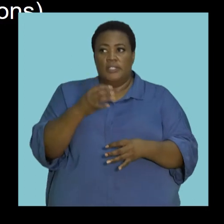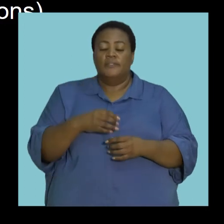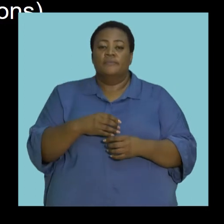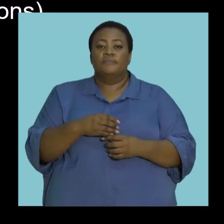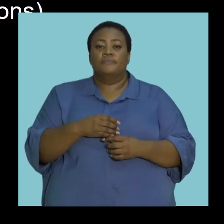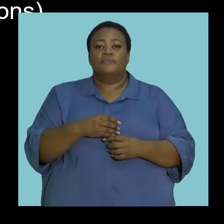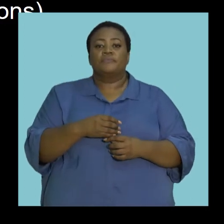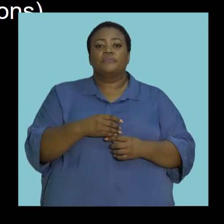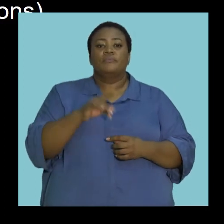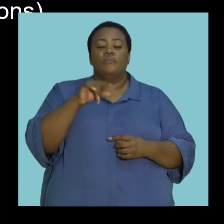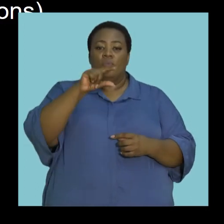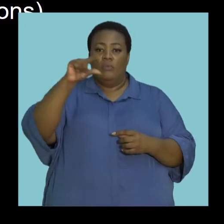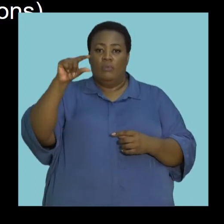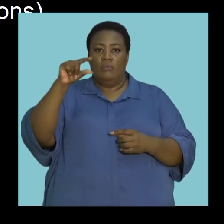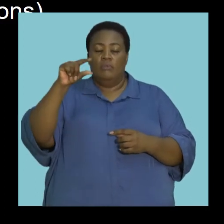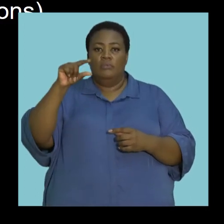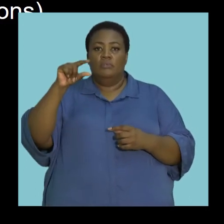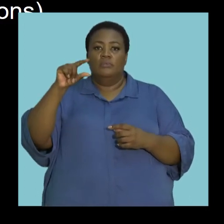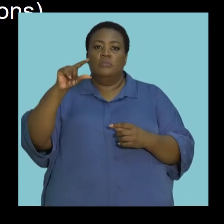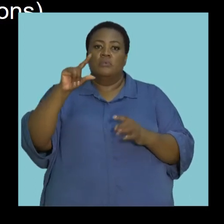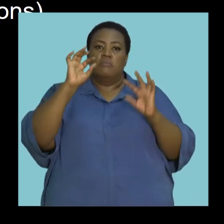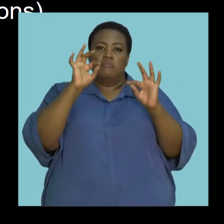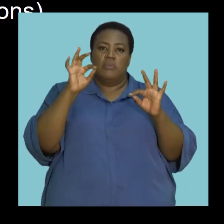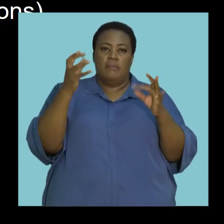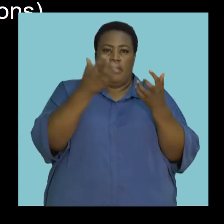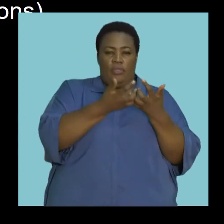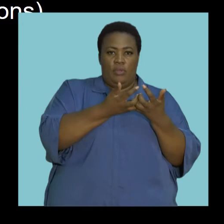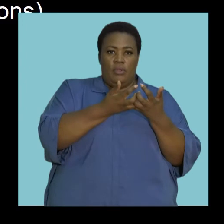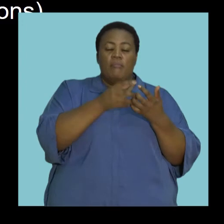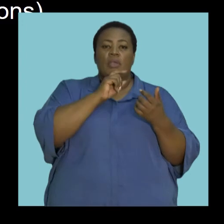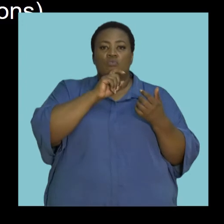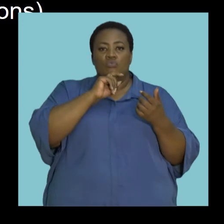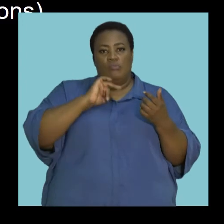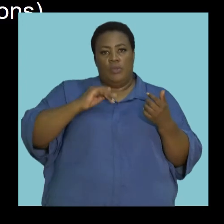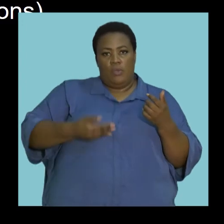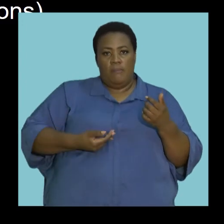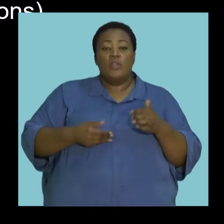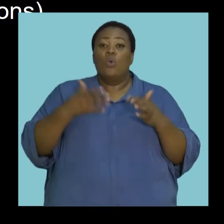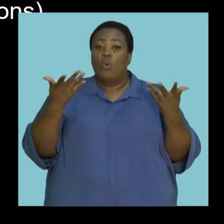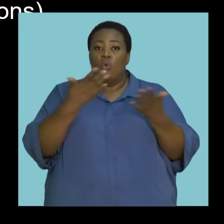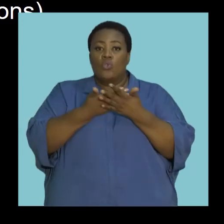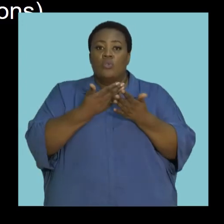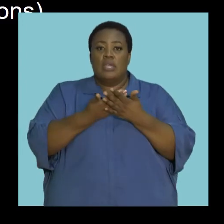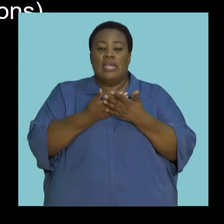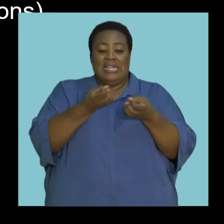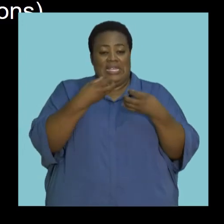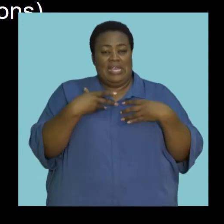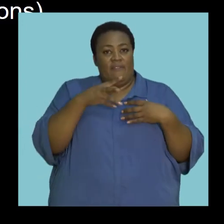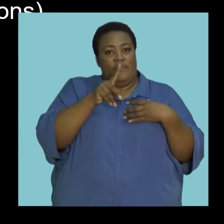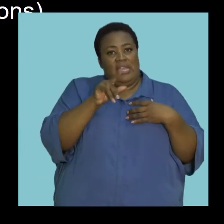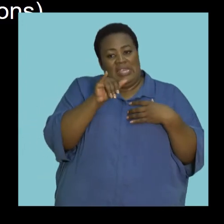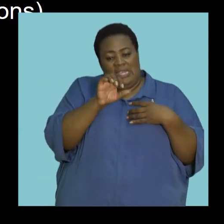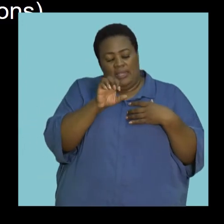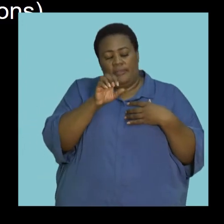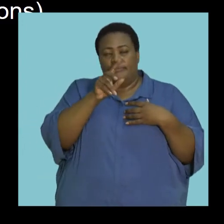each section should be labeled with the correct contraceptive method used by the woman. Or you could provide a key for the